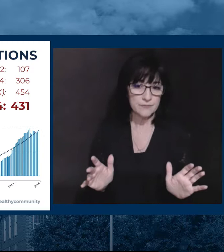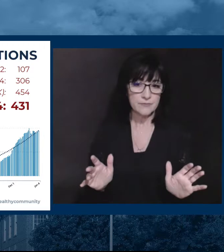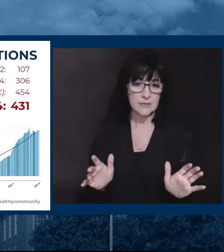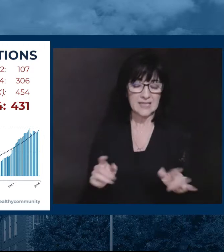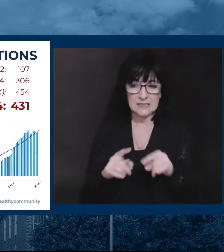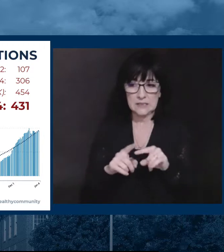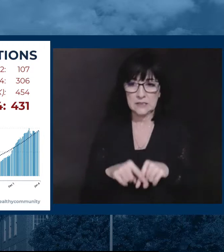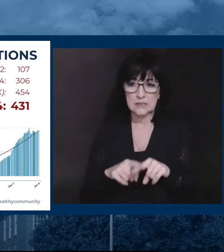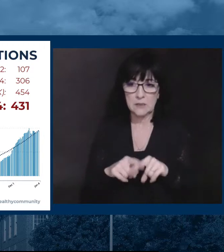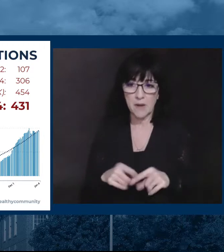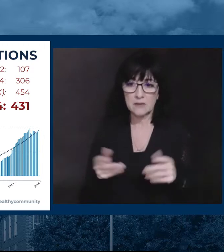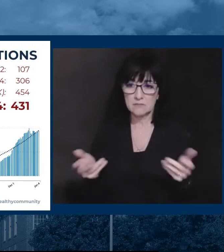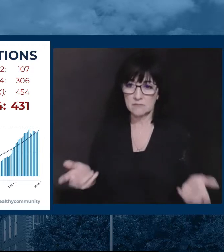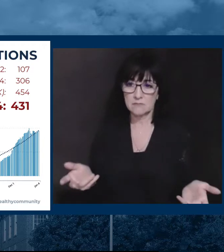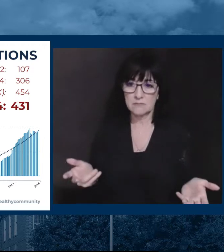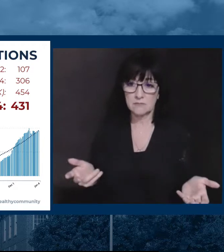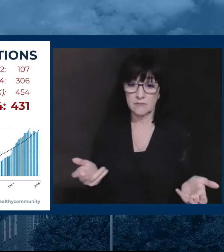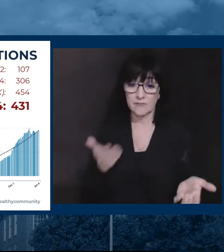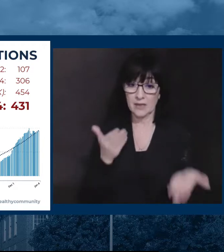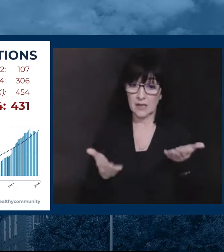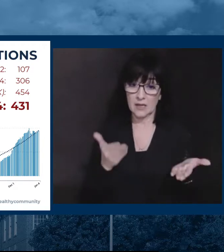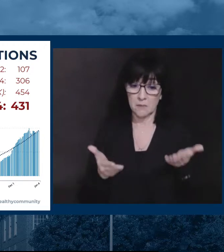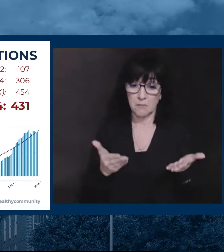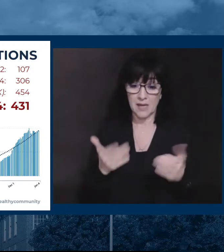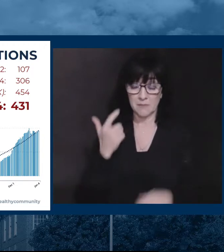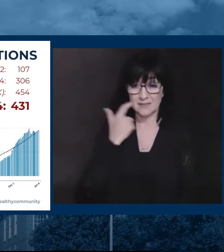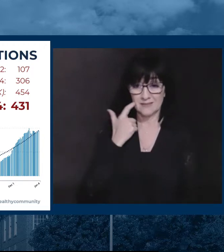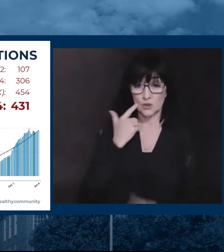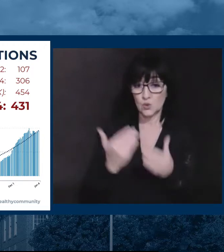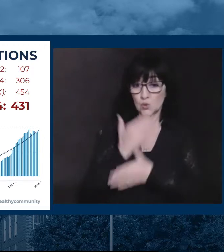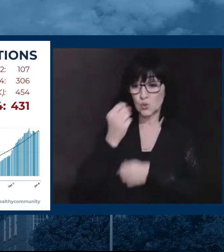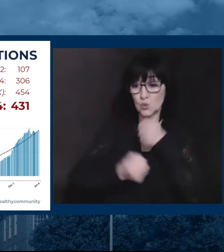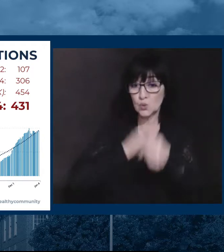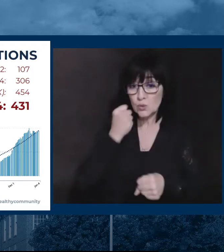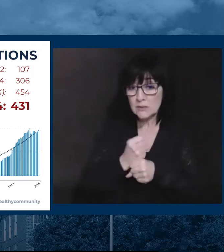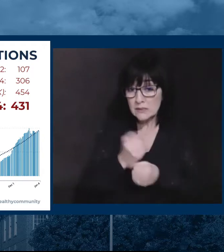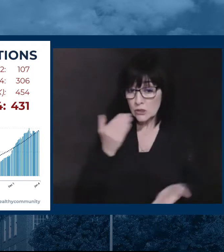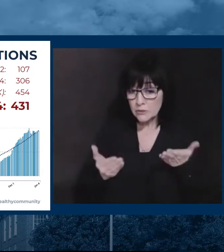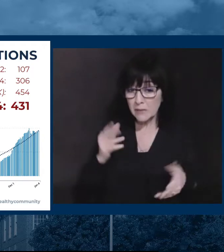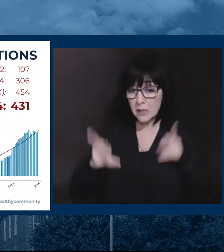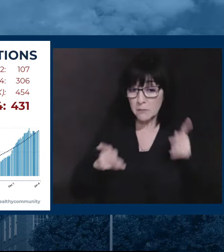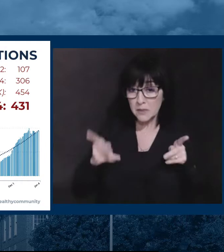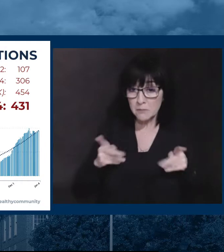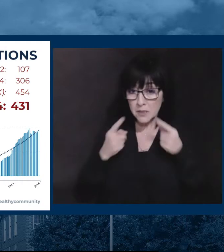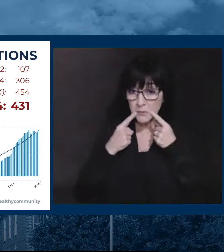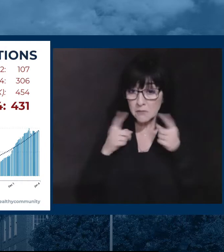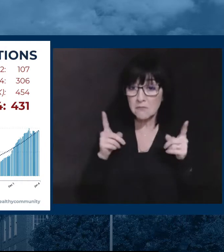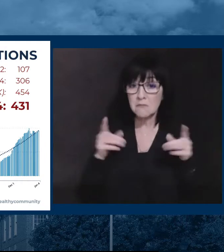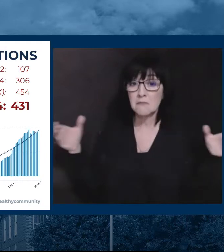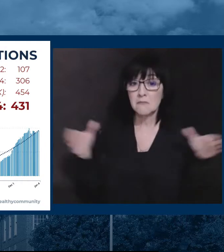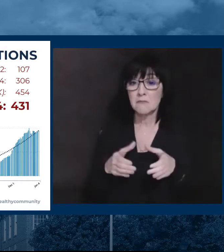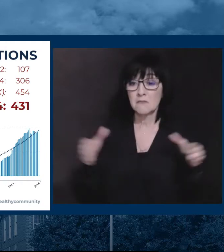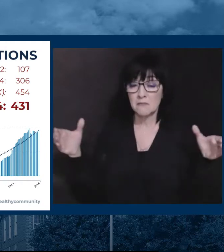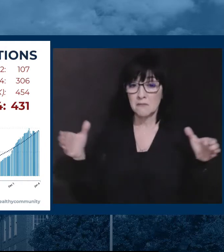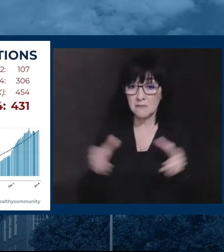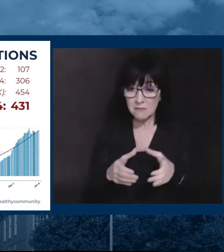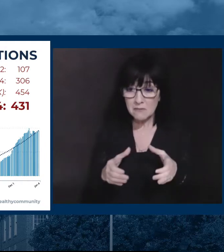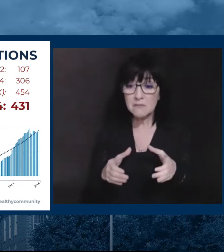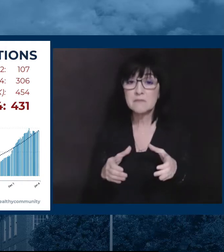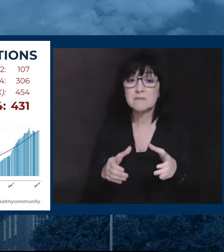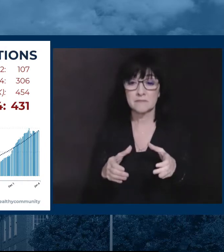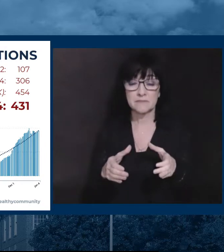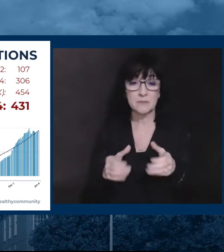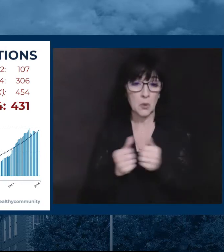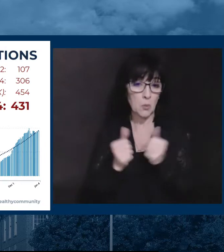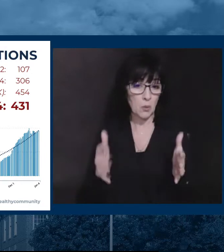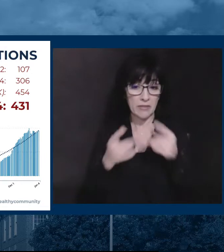as a result of the positive cases that result from the Christmas, New Year's holiday. So our focus is